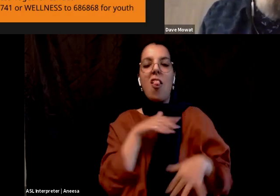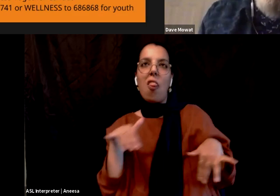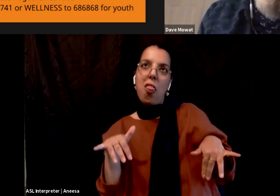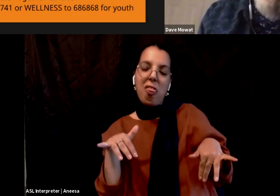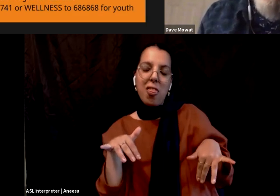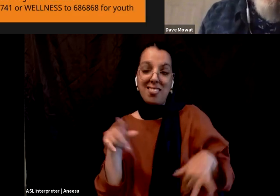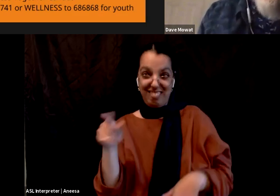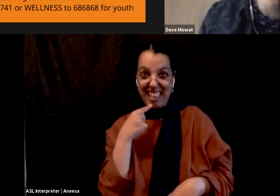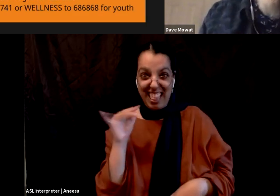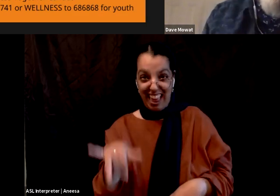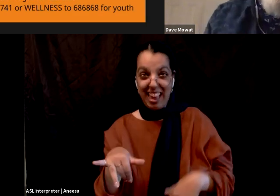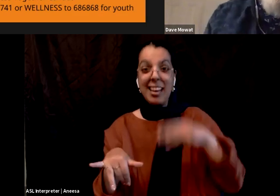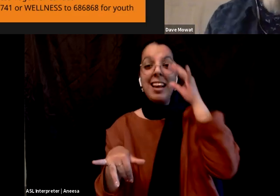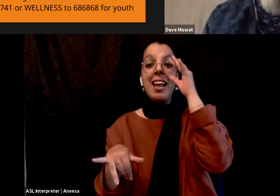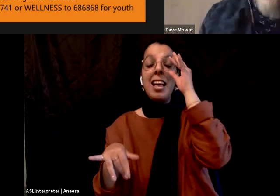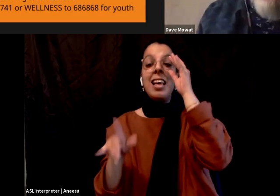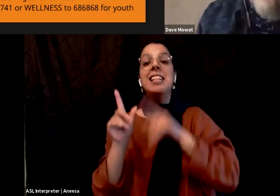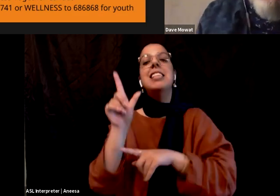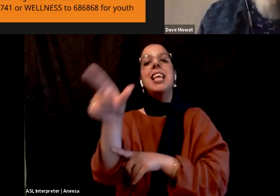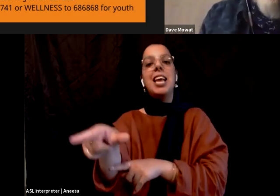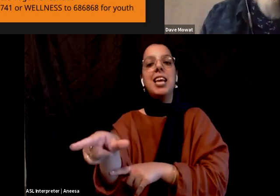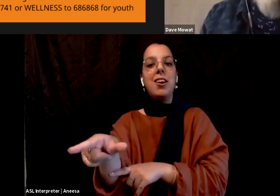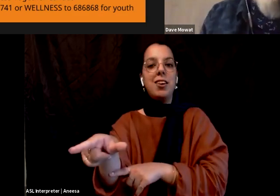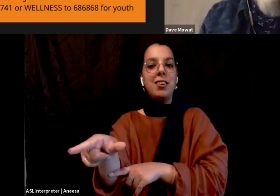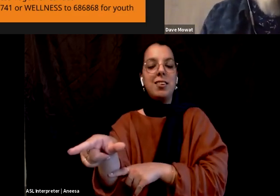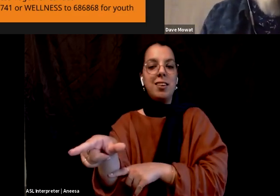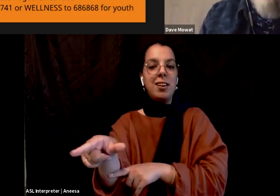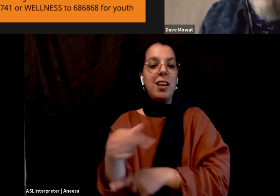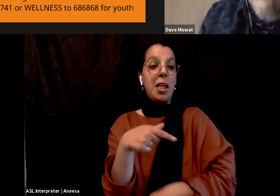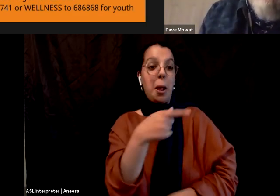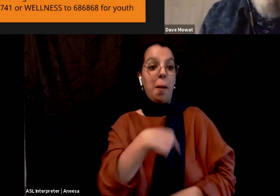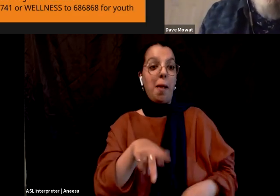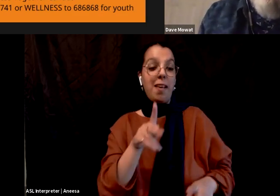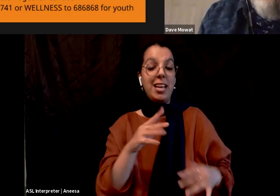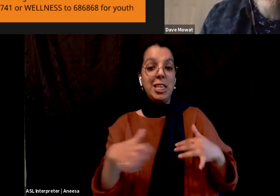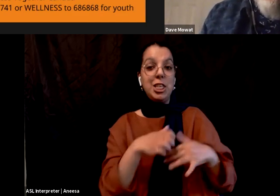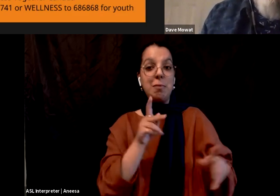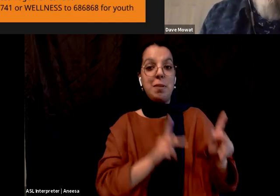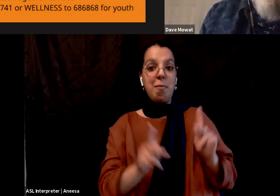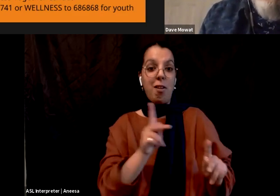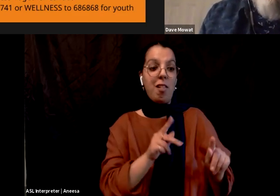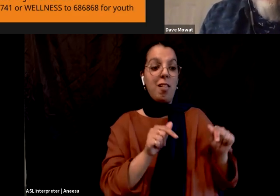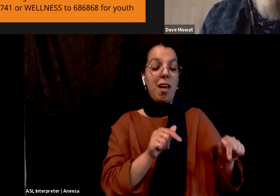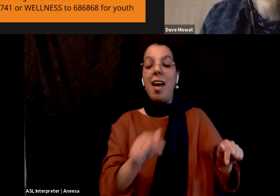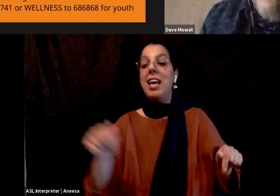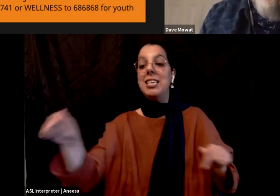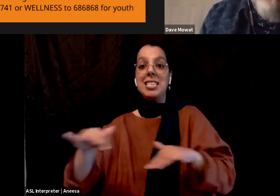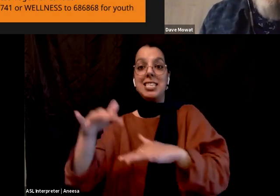And not too long after this period, the people at the Bay of Quinte area, settlers, start